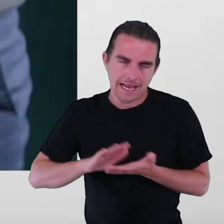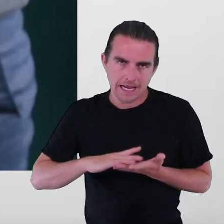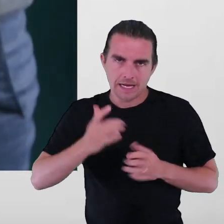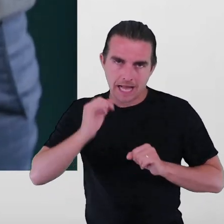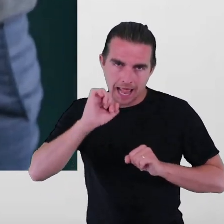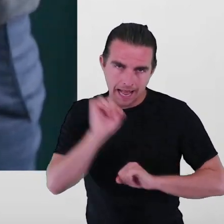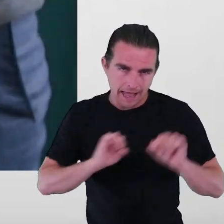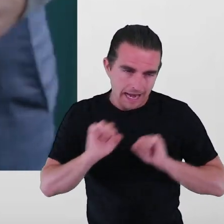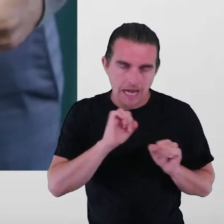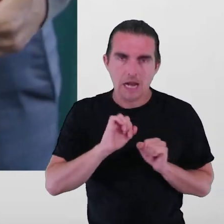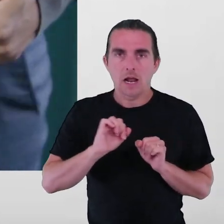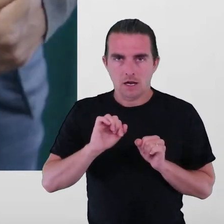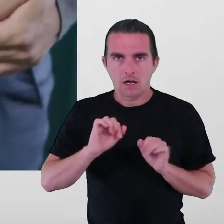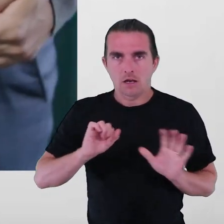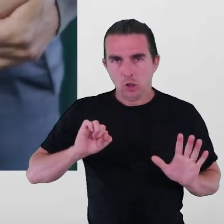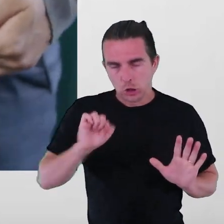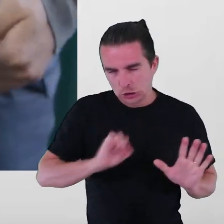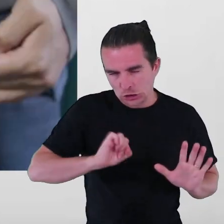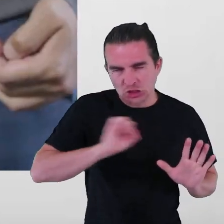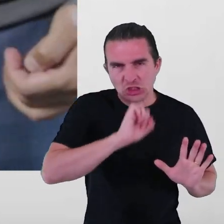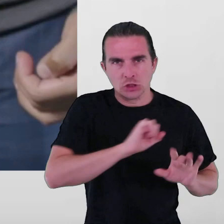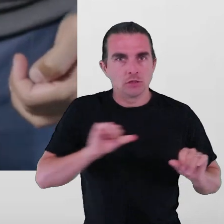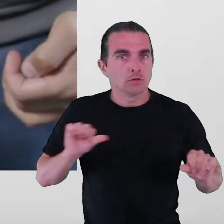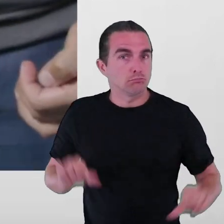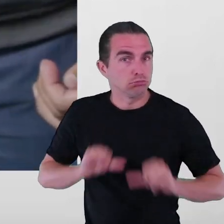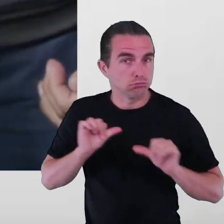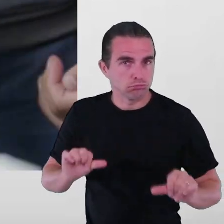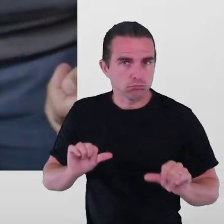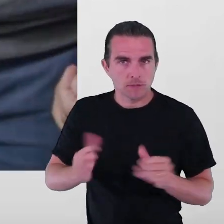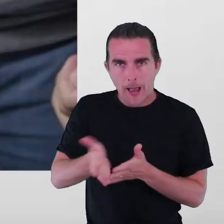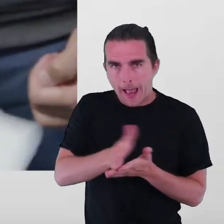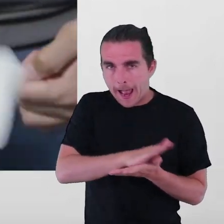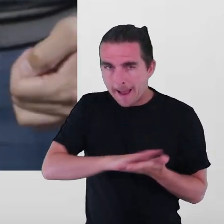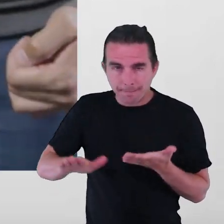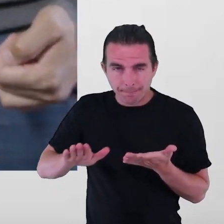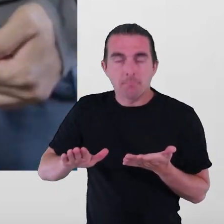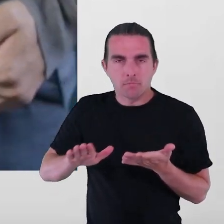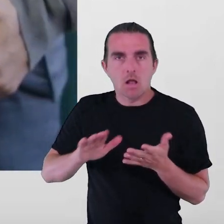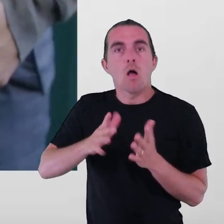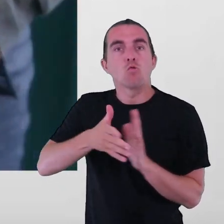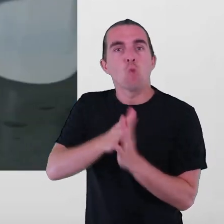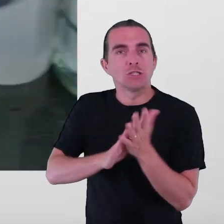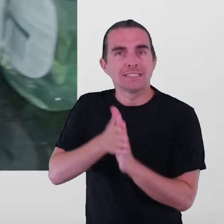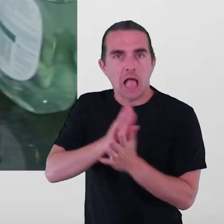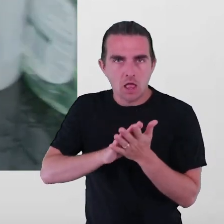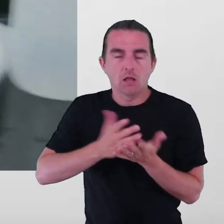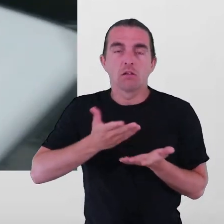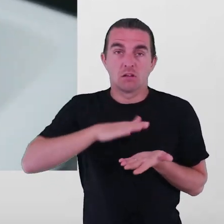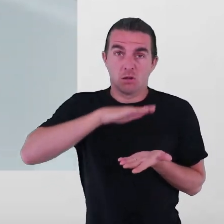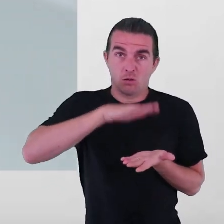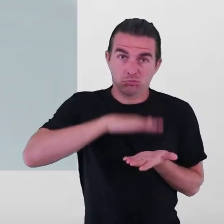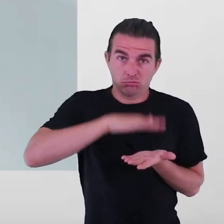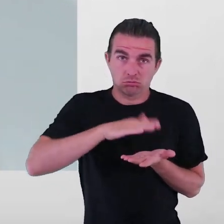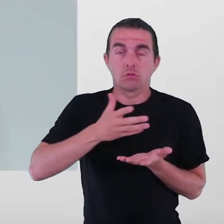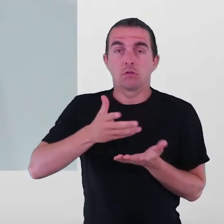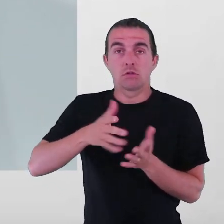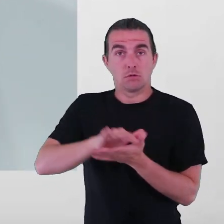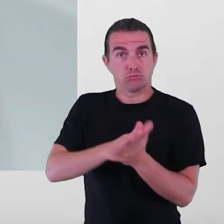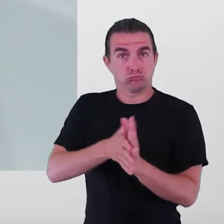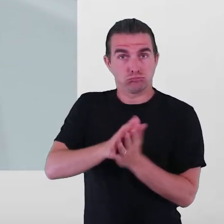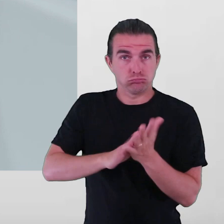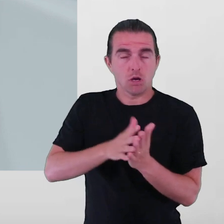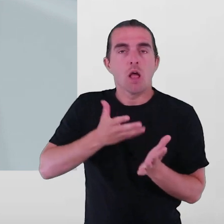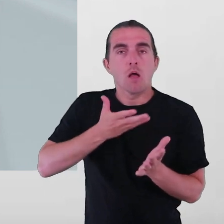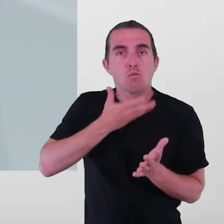First, clear, clean and dry a flat surface to place the test kit on. Wash your hands for 20 seconds